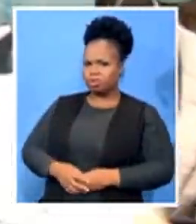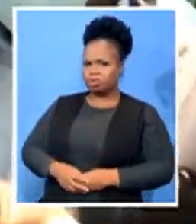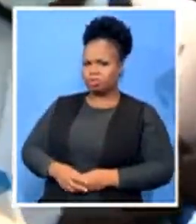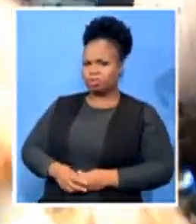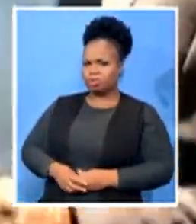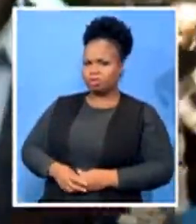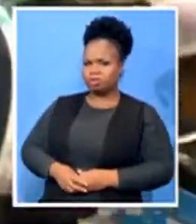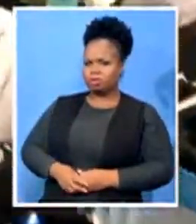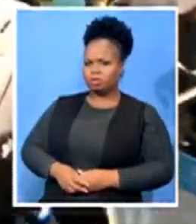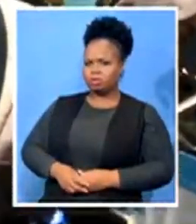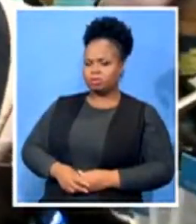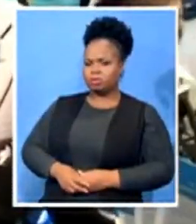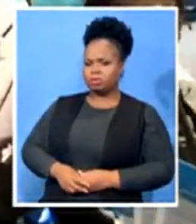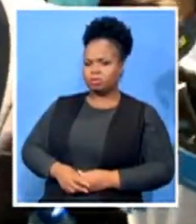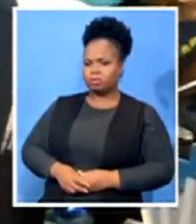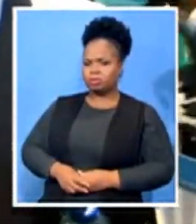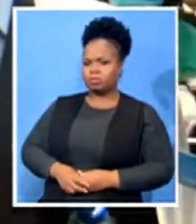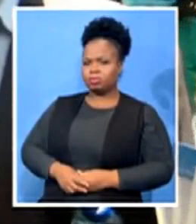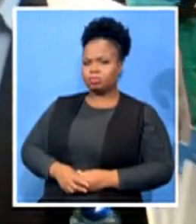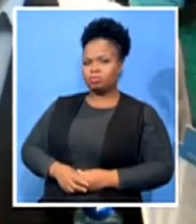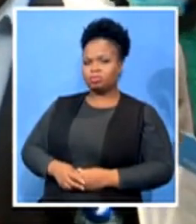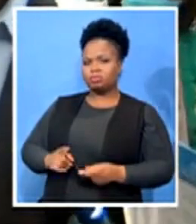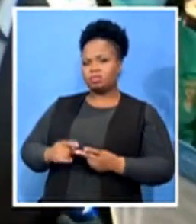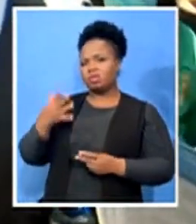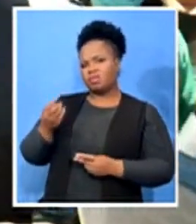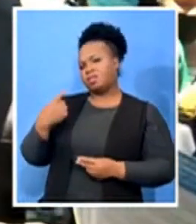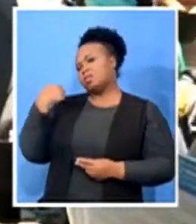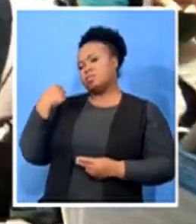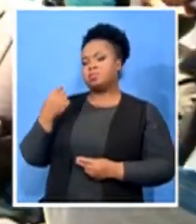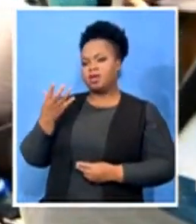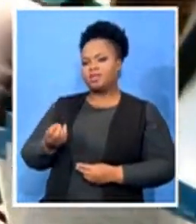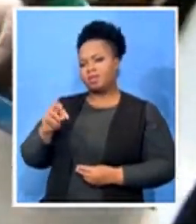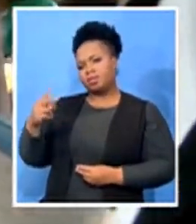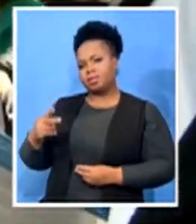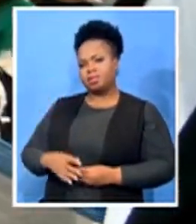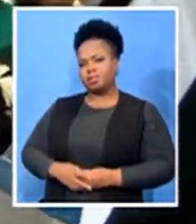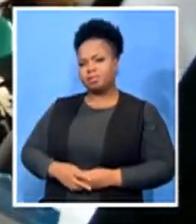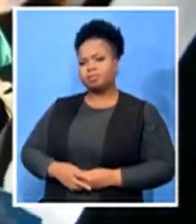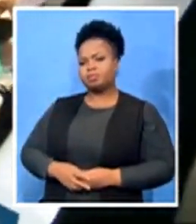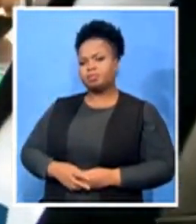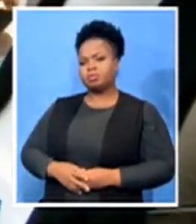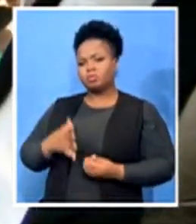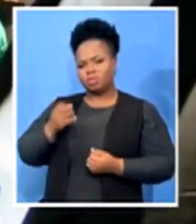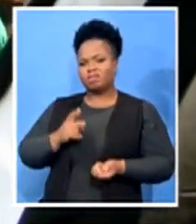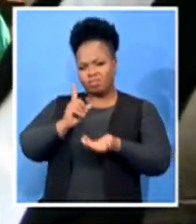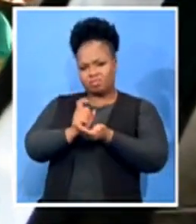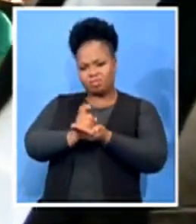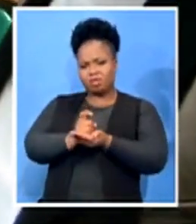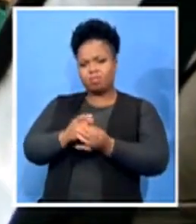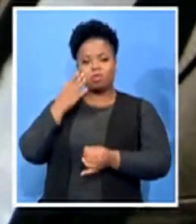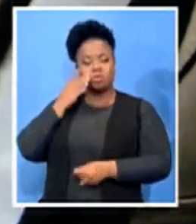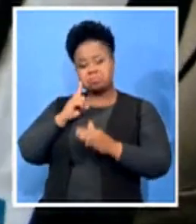I have another one at the back. Okay. Yes, sir. Yeah, sanitize them when they enter. He's checking if the taxi